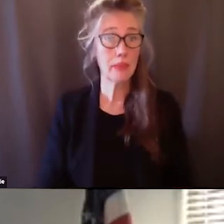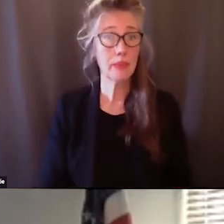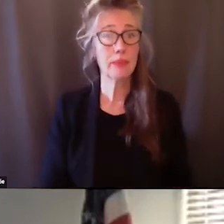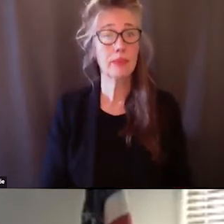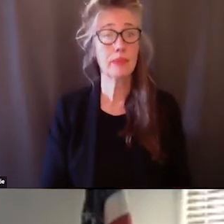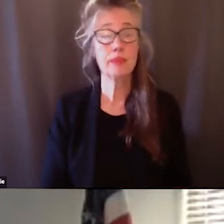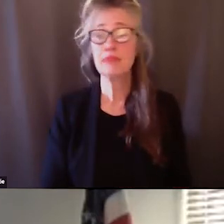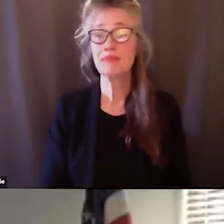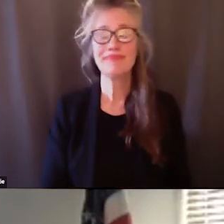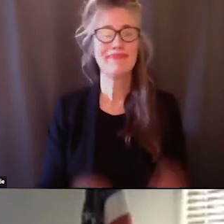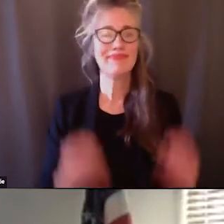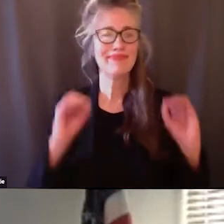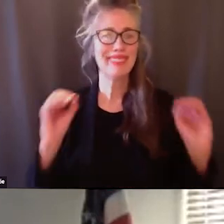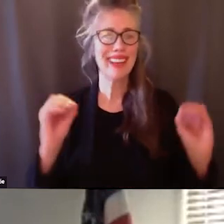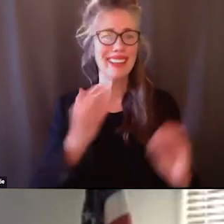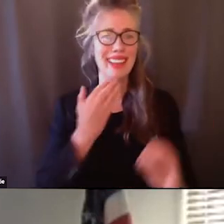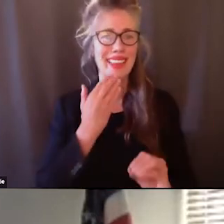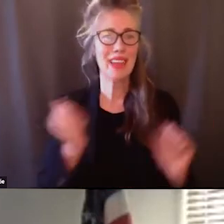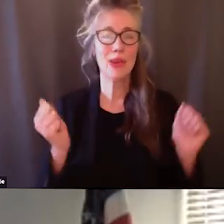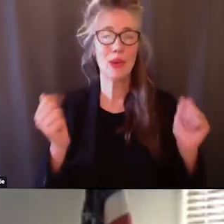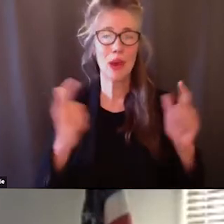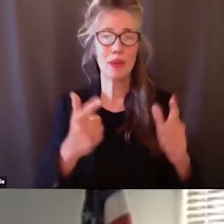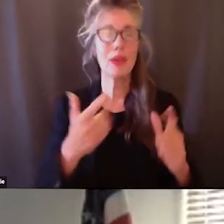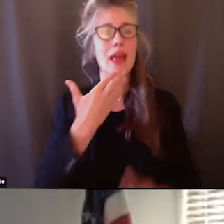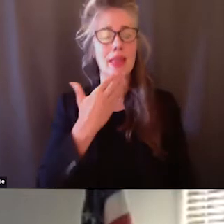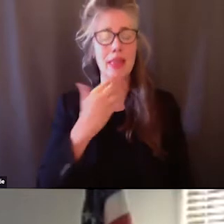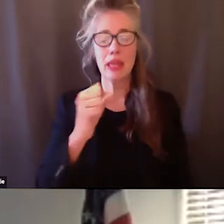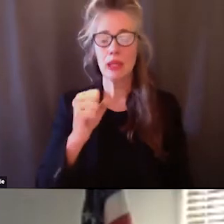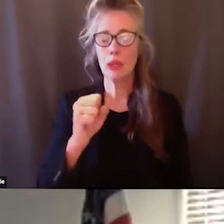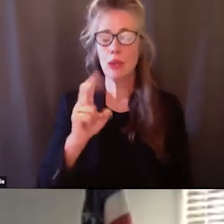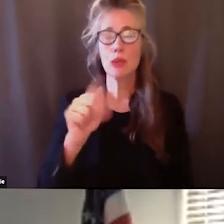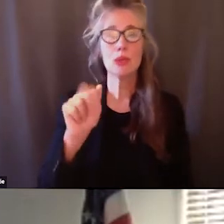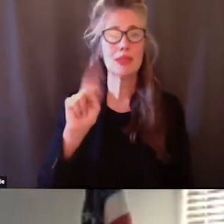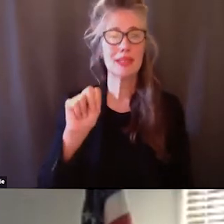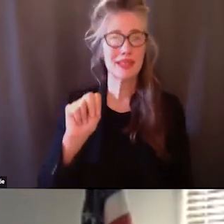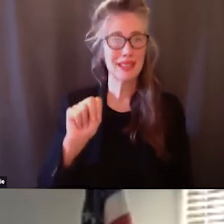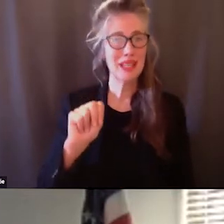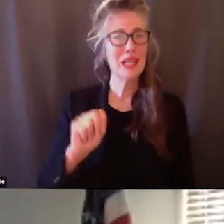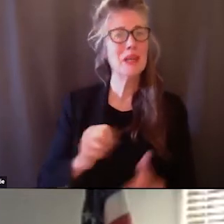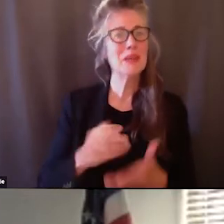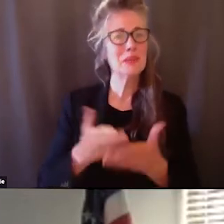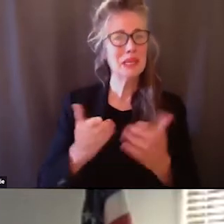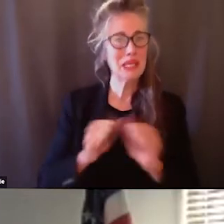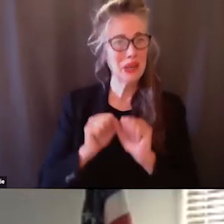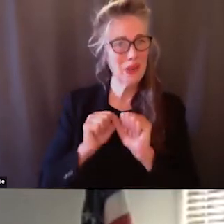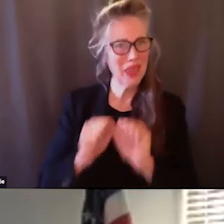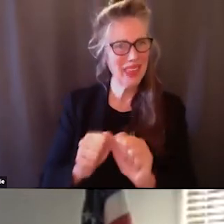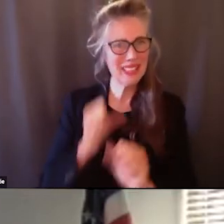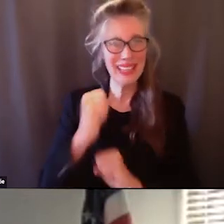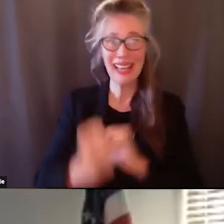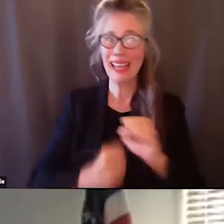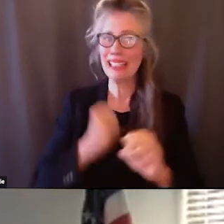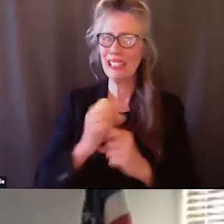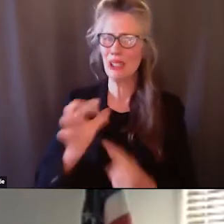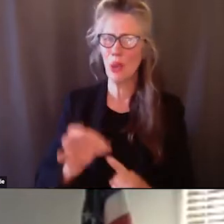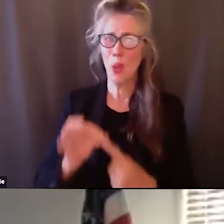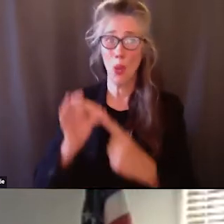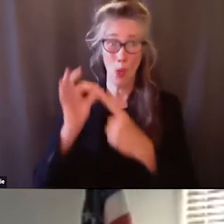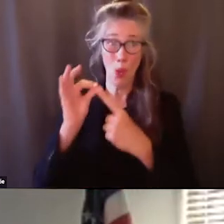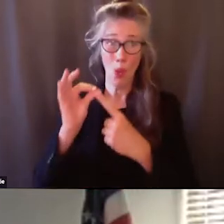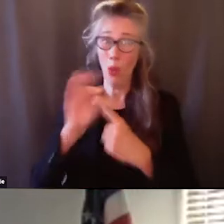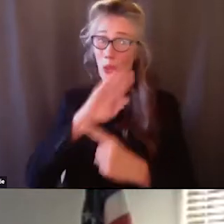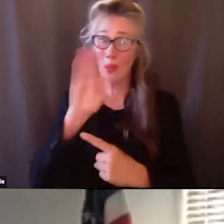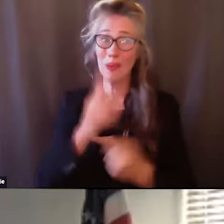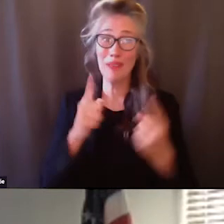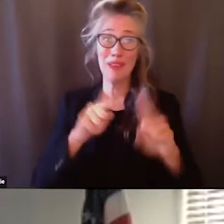Seeing none, thank you so much to all of you. Thank you, Susan, for being with us through a year like none other. And that